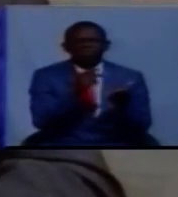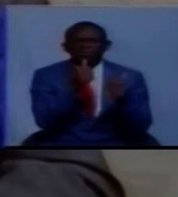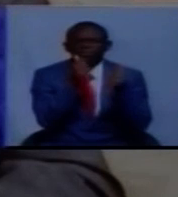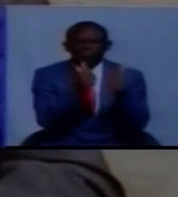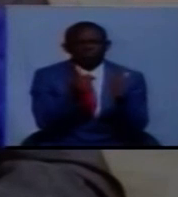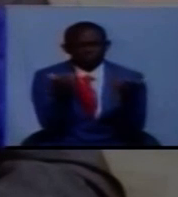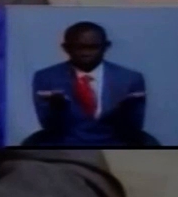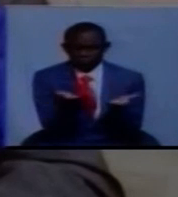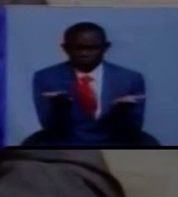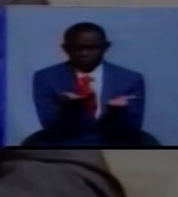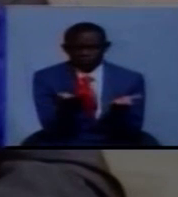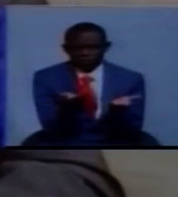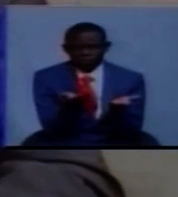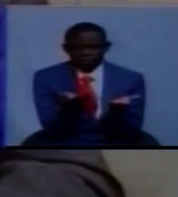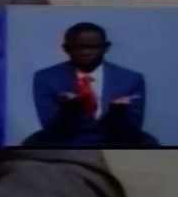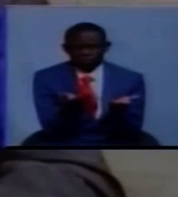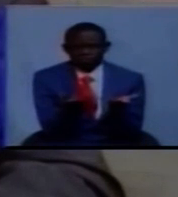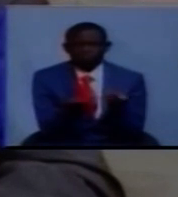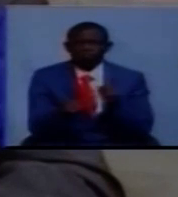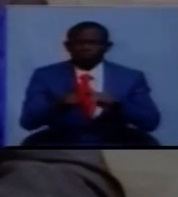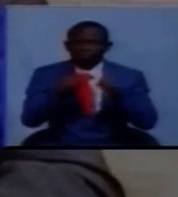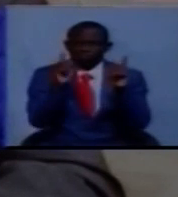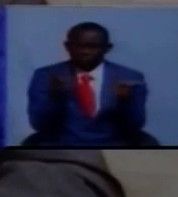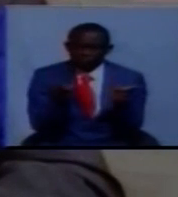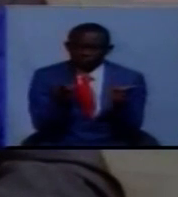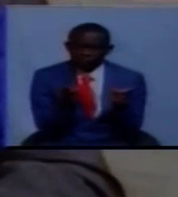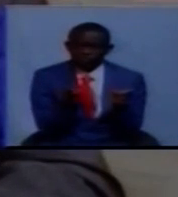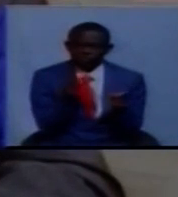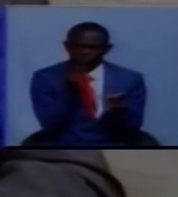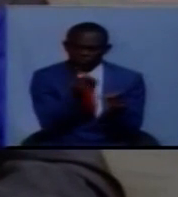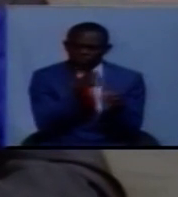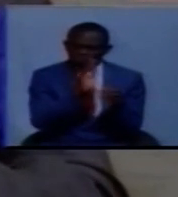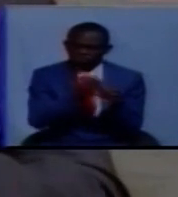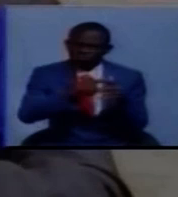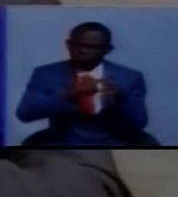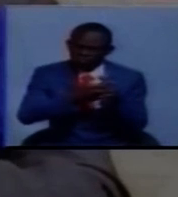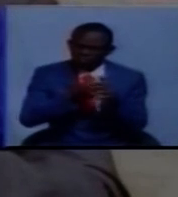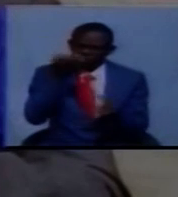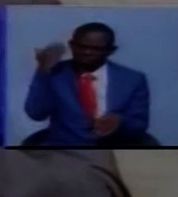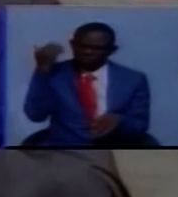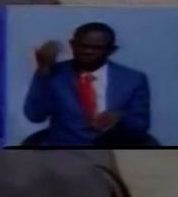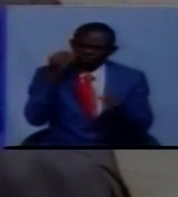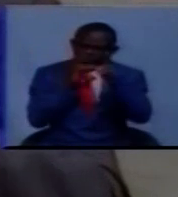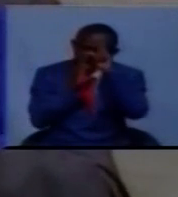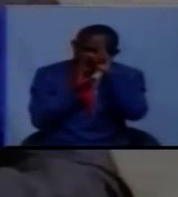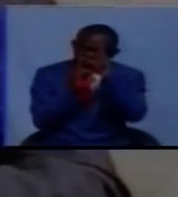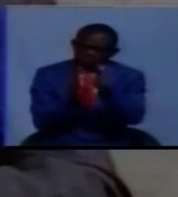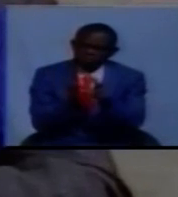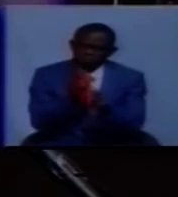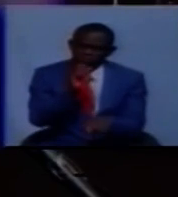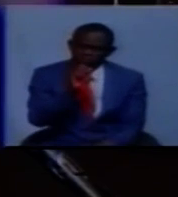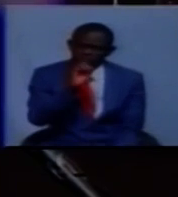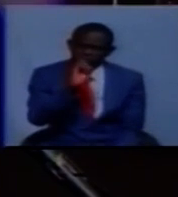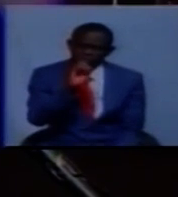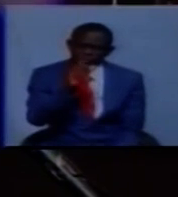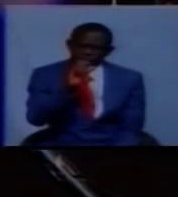even to state here that this thing even started when the Honorable Silia visited the Tazama depot.